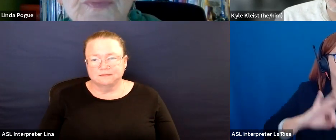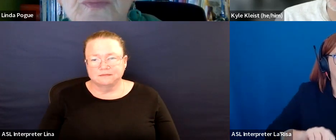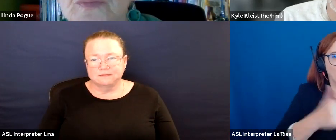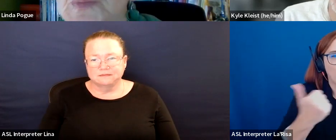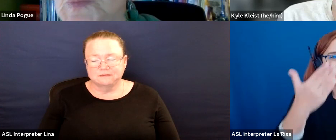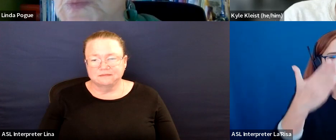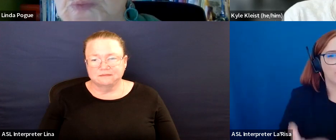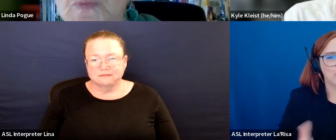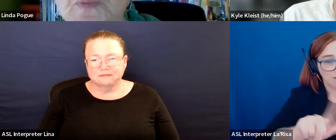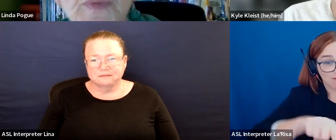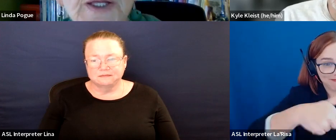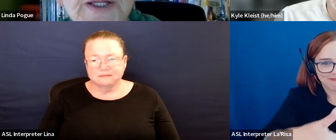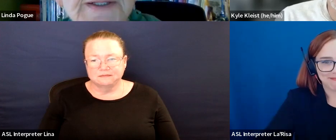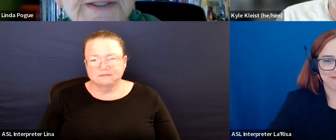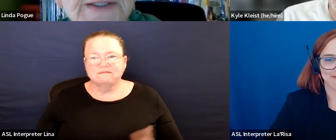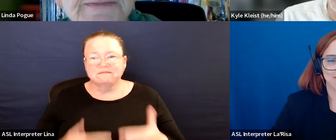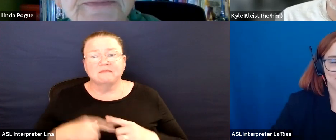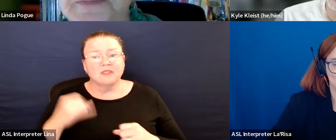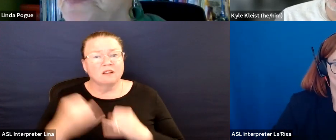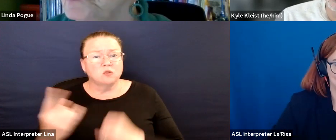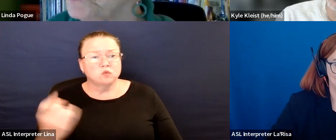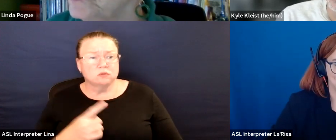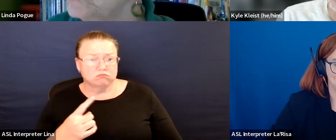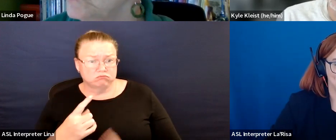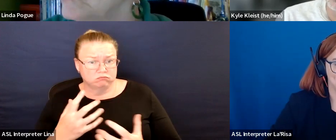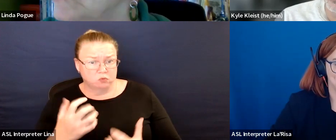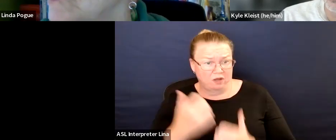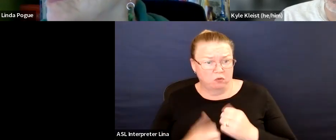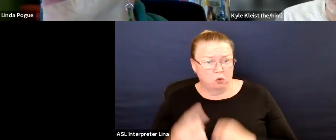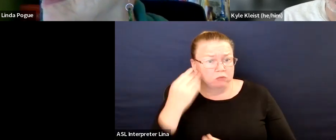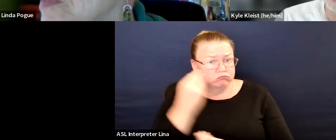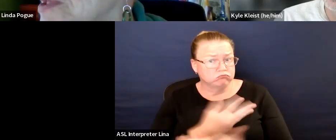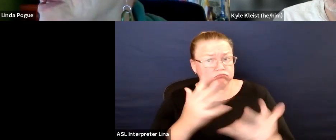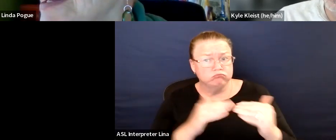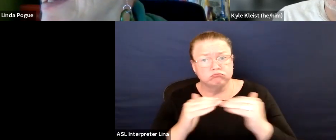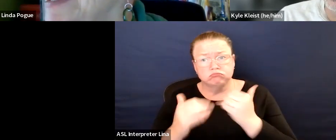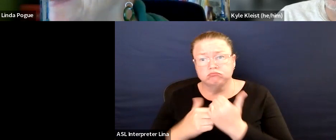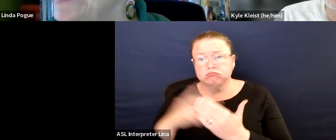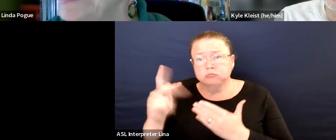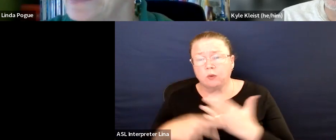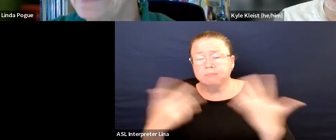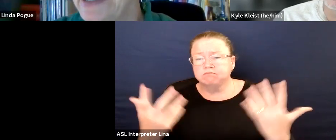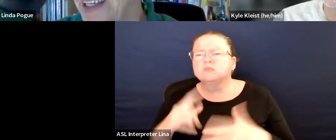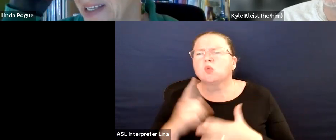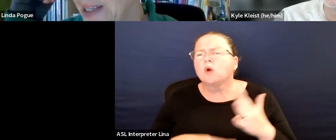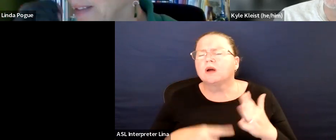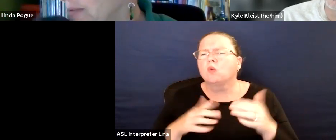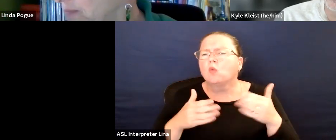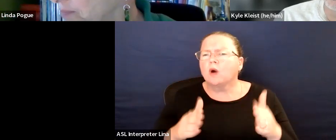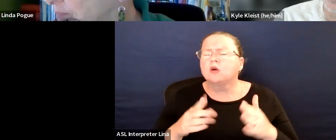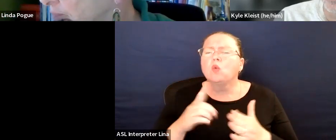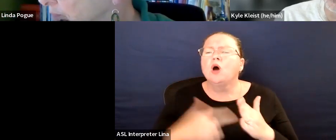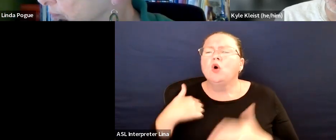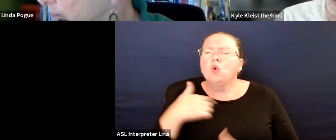So on to our last question. What do you want everyone to know about peer support programs? So what would be the way, what do we